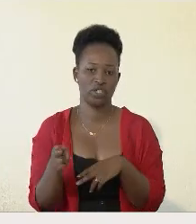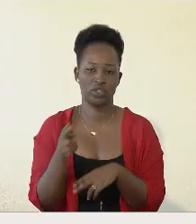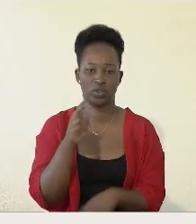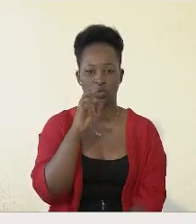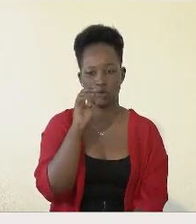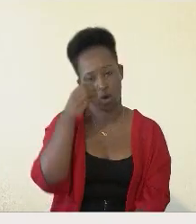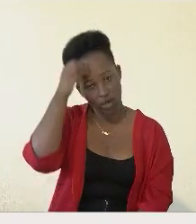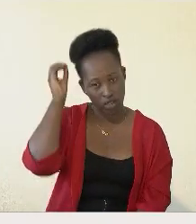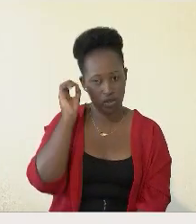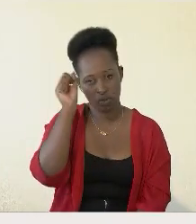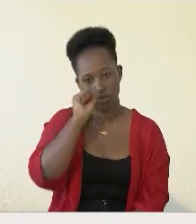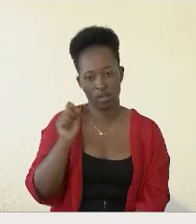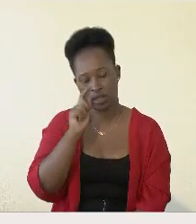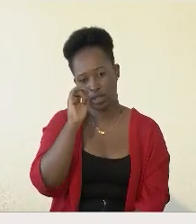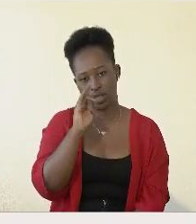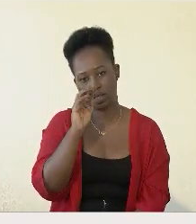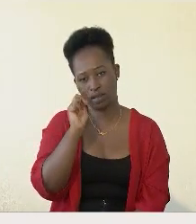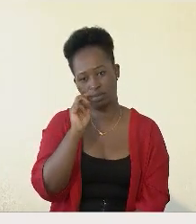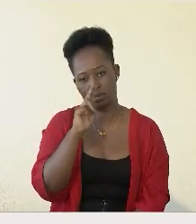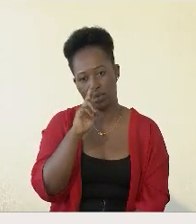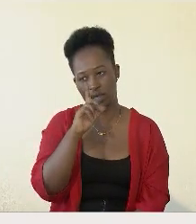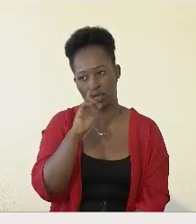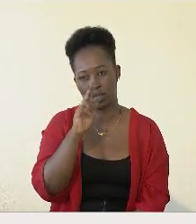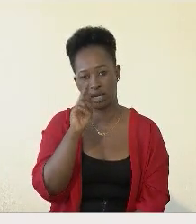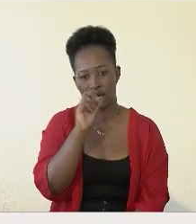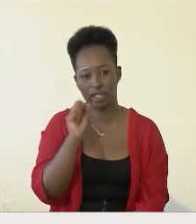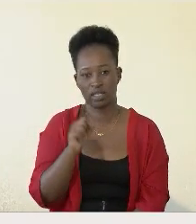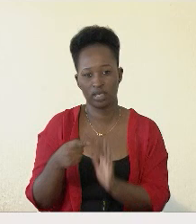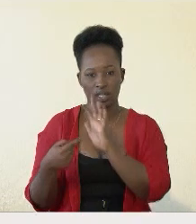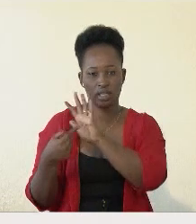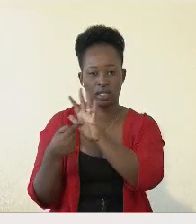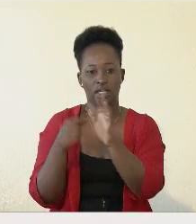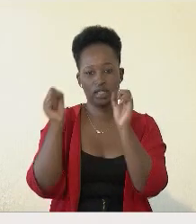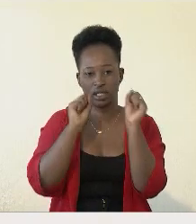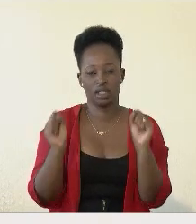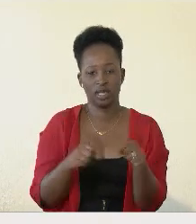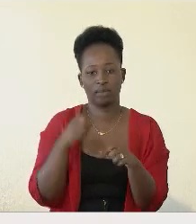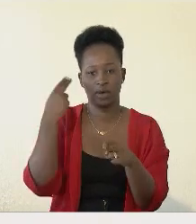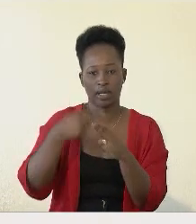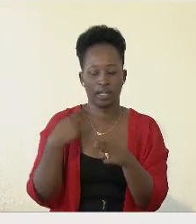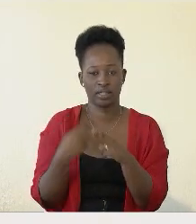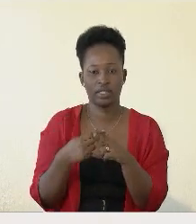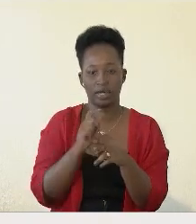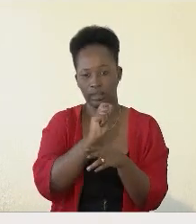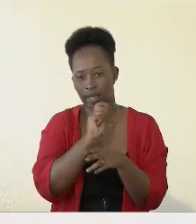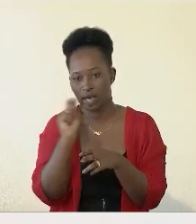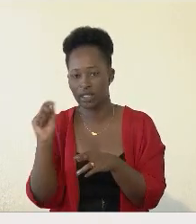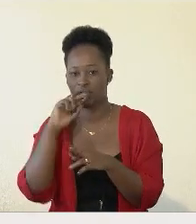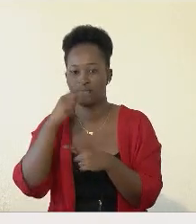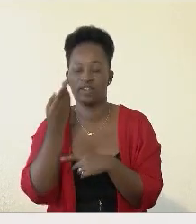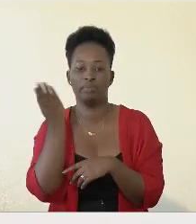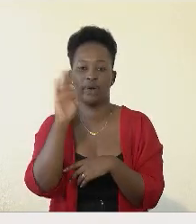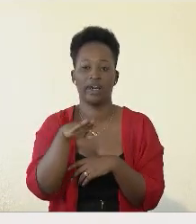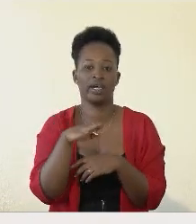is classified as a dash feedback mechanism. We have neutral, we have polarized, we have positive, we